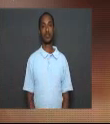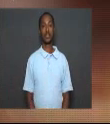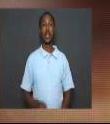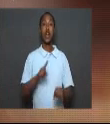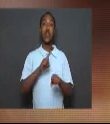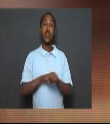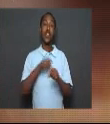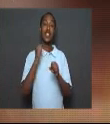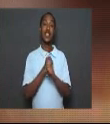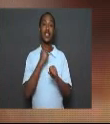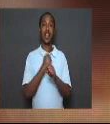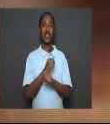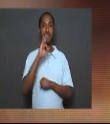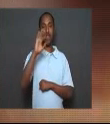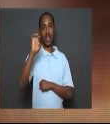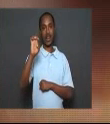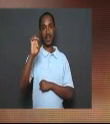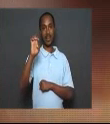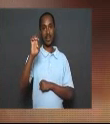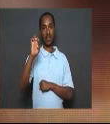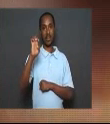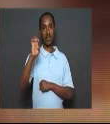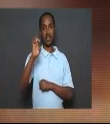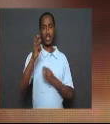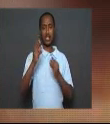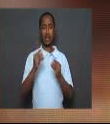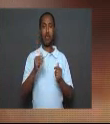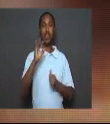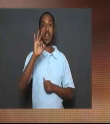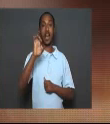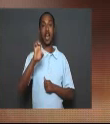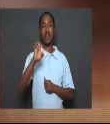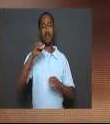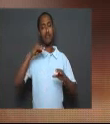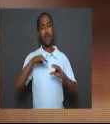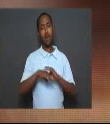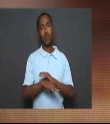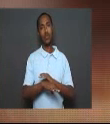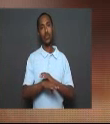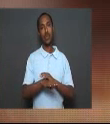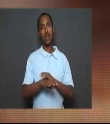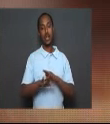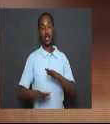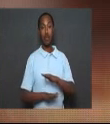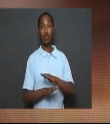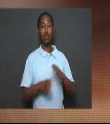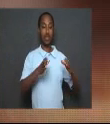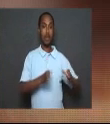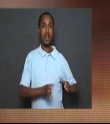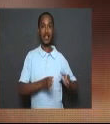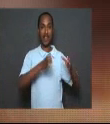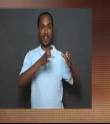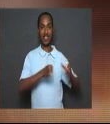During the extraction of iron, the molten iron flows to the bottom of the blast